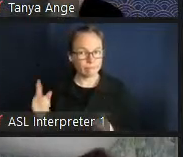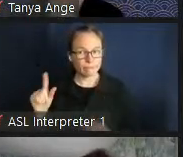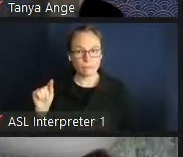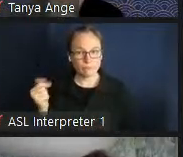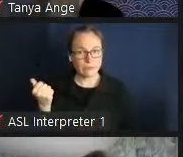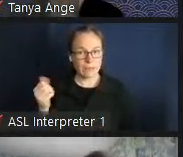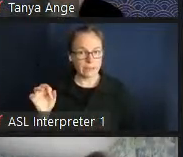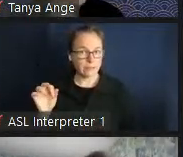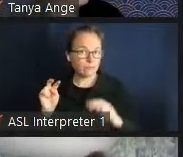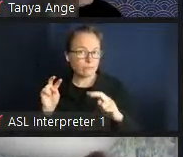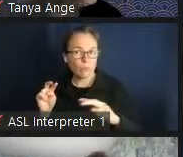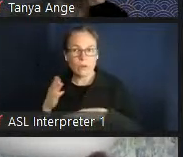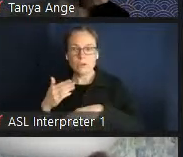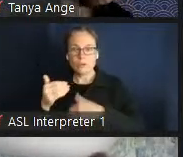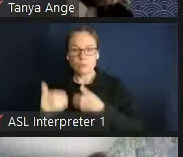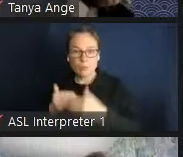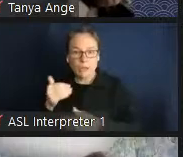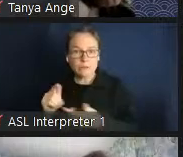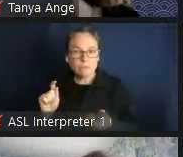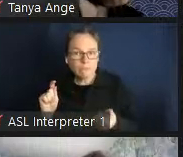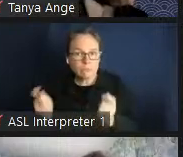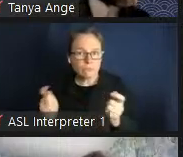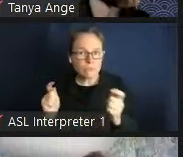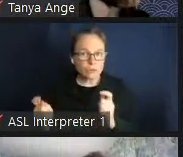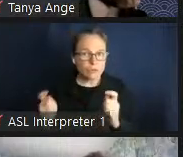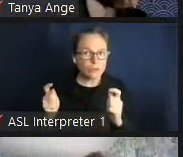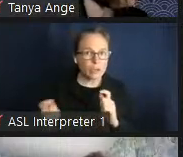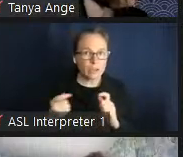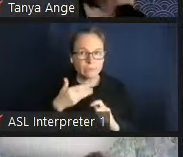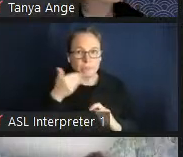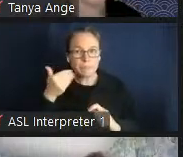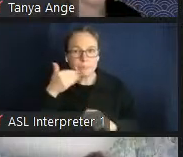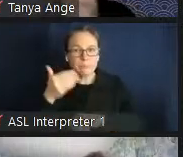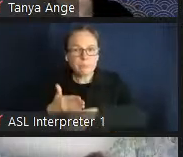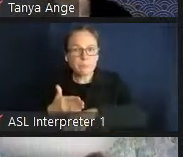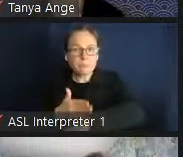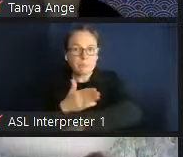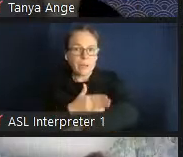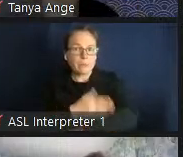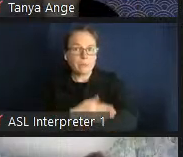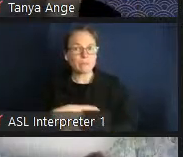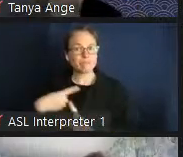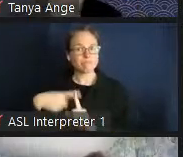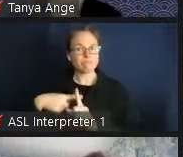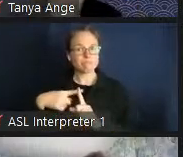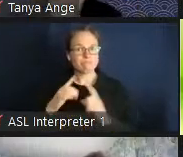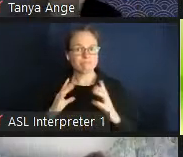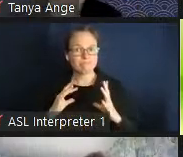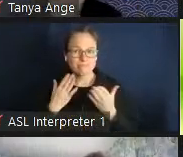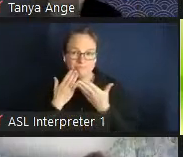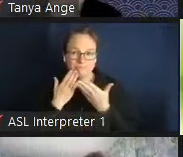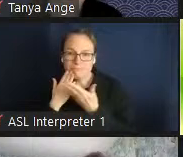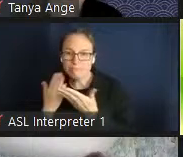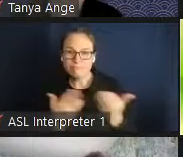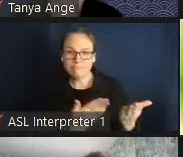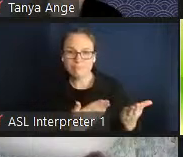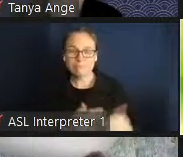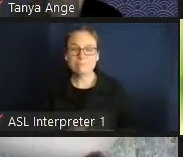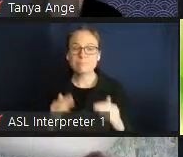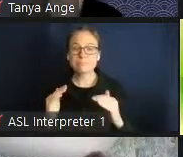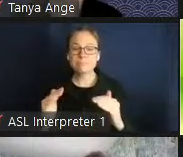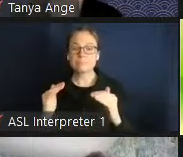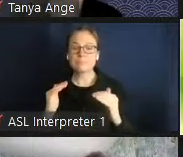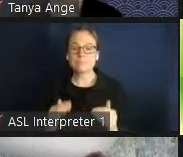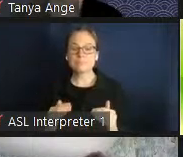our budget process change and grow in a very positive way. So thank you, everyone. Thank you, Commissioner. Next will